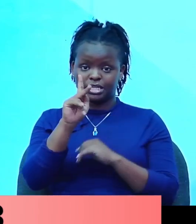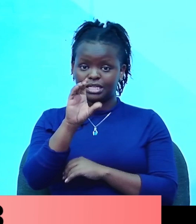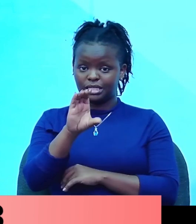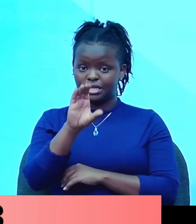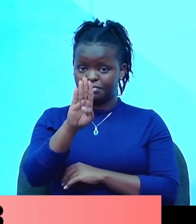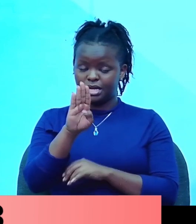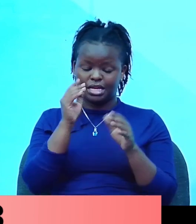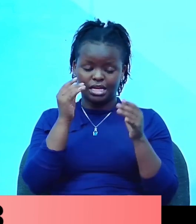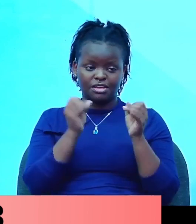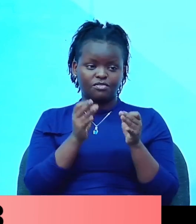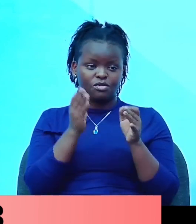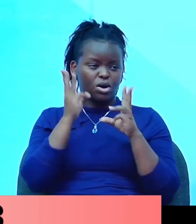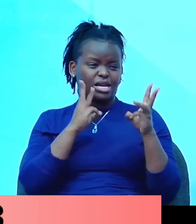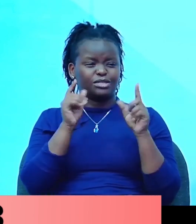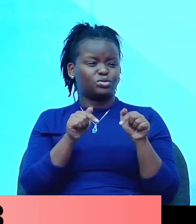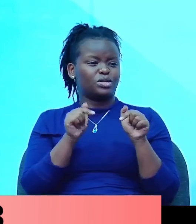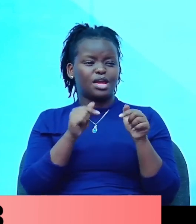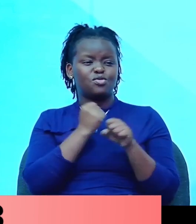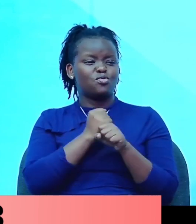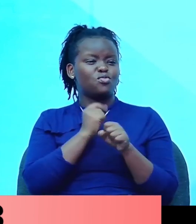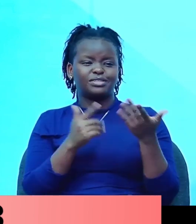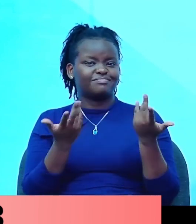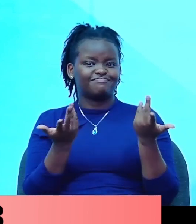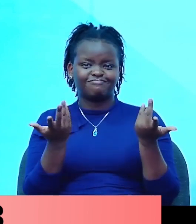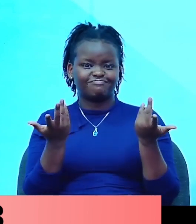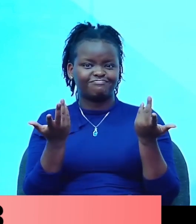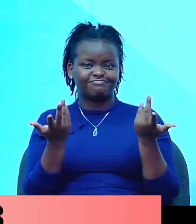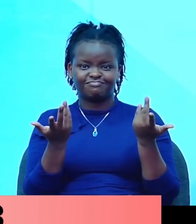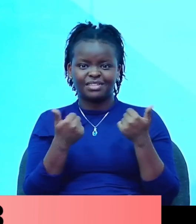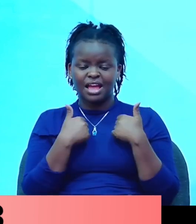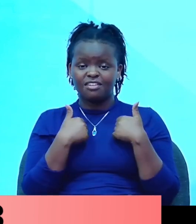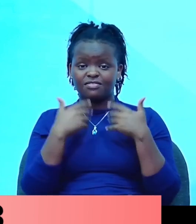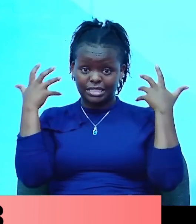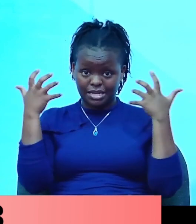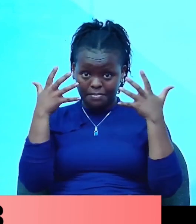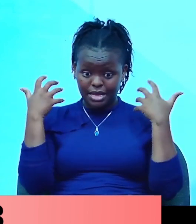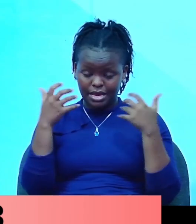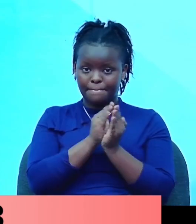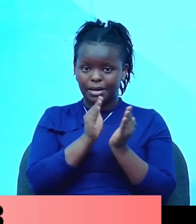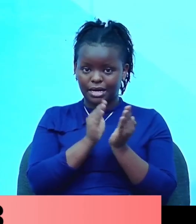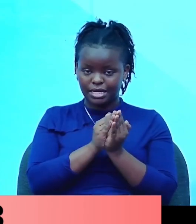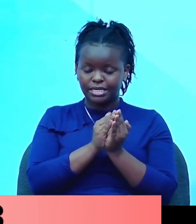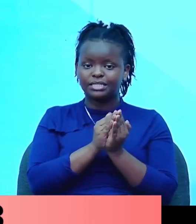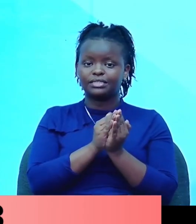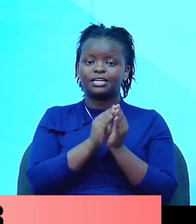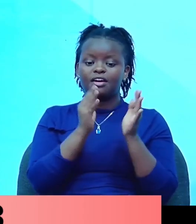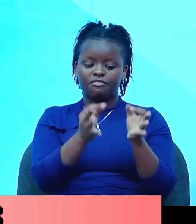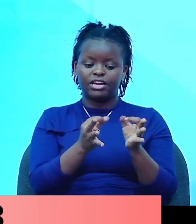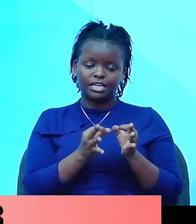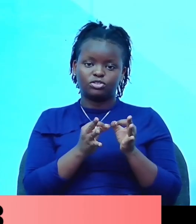you're wondering, leo tunafanya nini na wenye benki? The KCB Bank is the official financial partners for